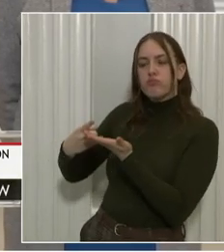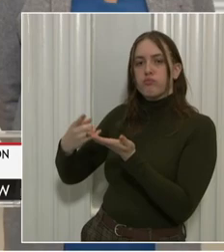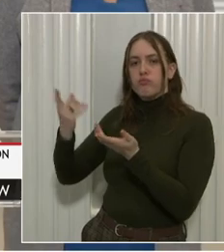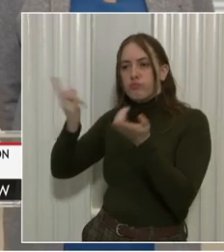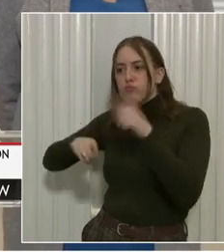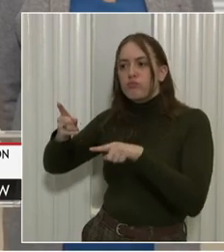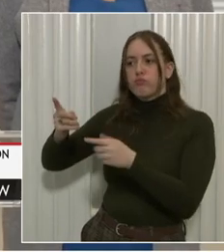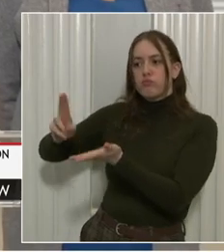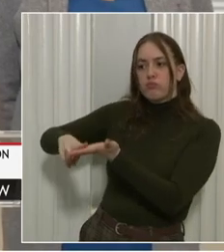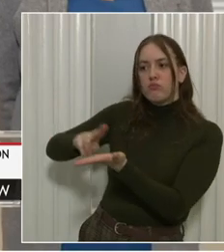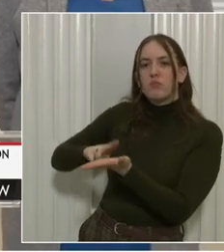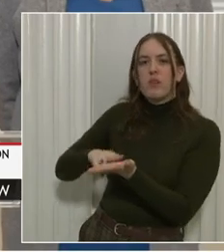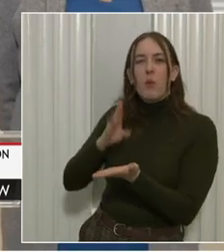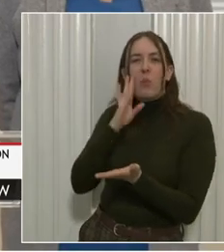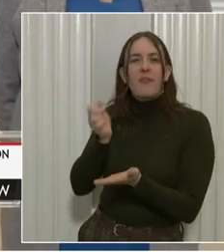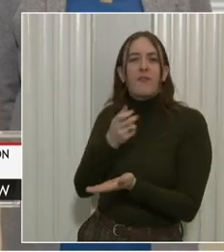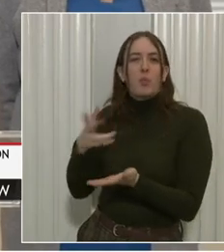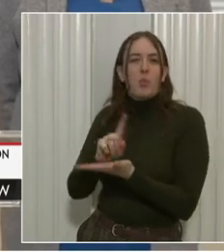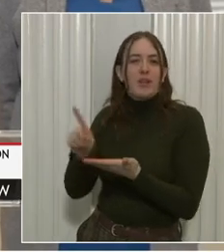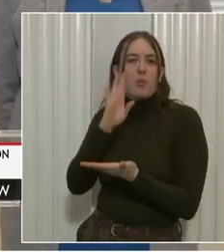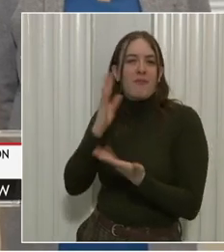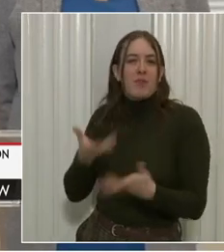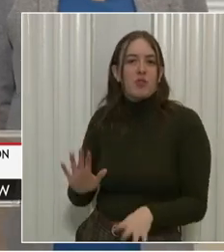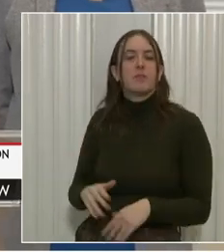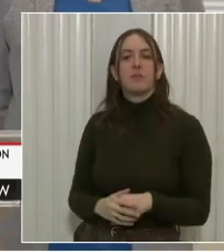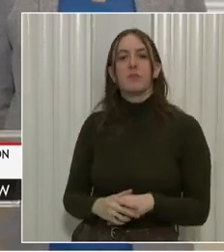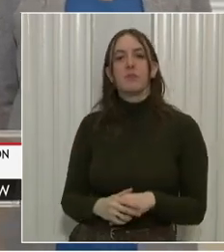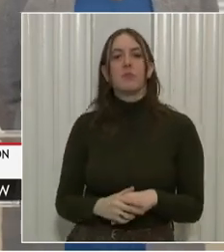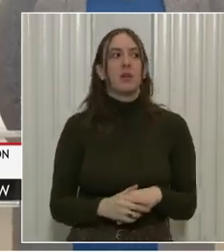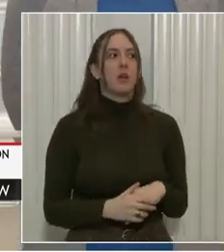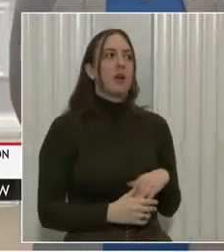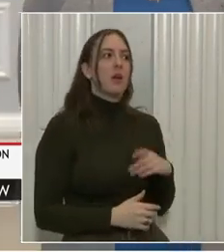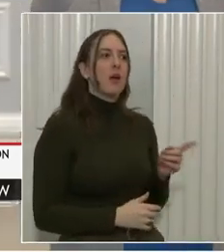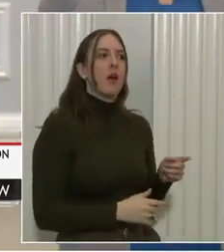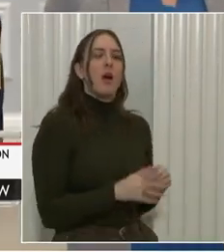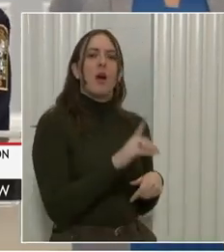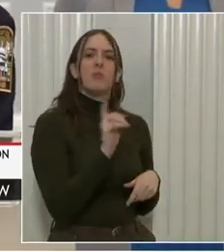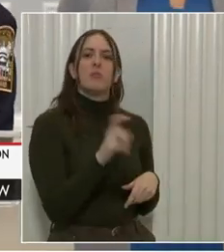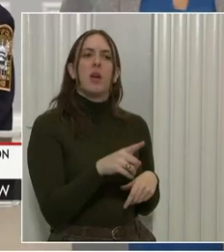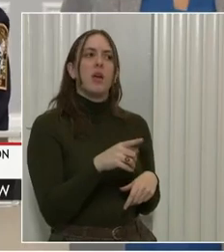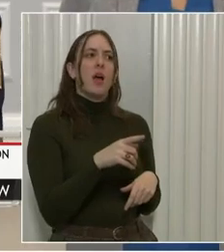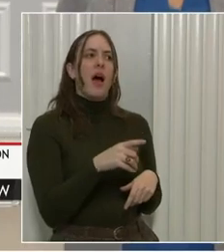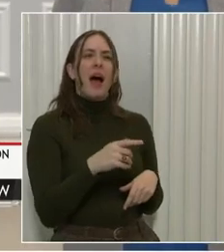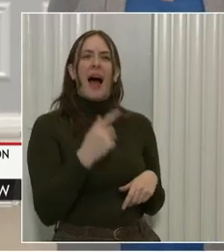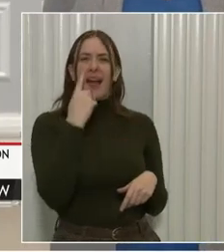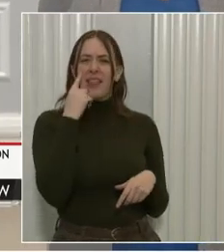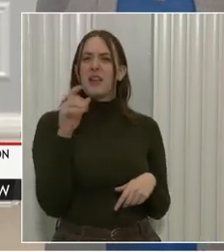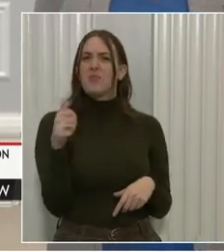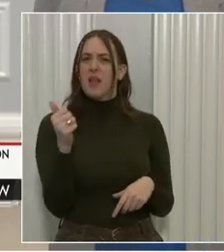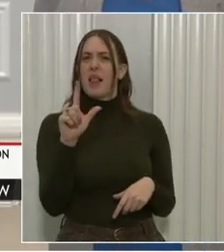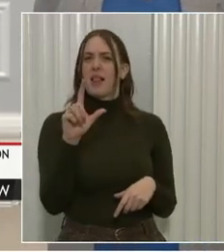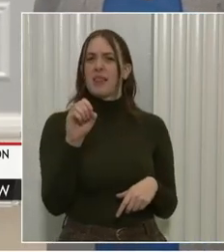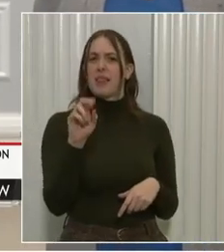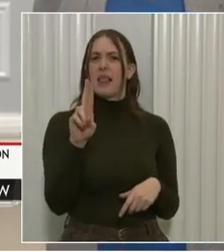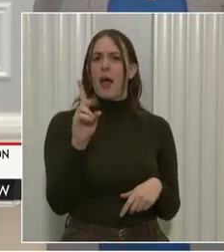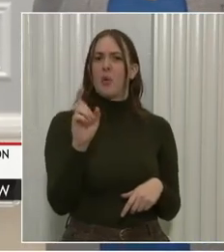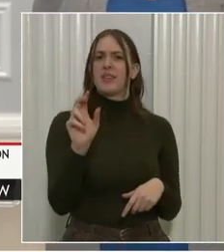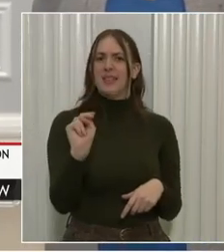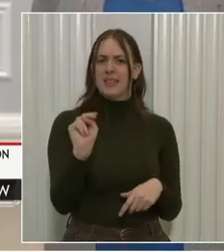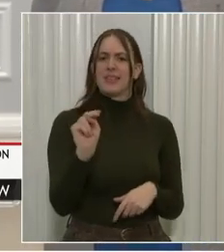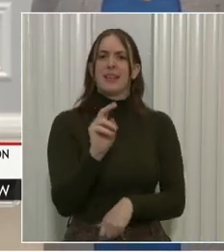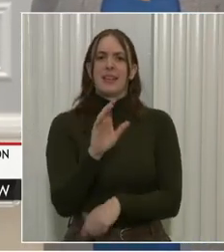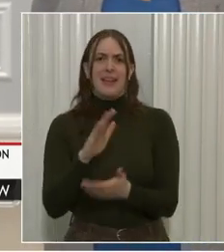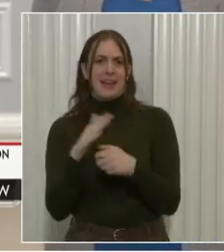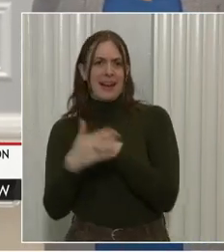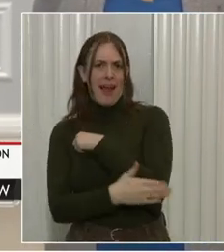out. And Chief, are you going to look towards other departments, like you said? I think Loudoun County does it. Are you going to look towards them? What's going right over there, and